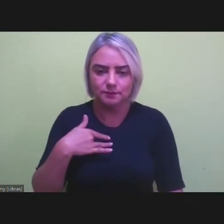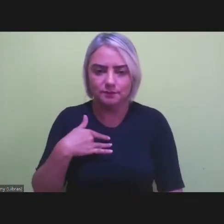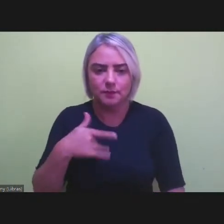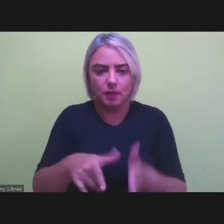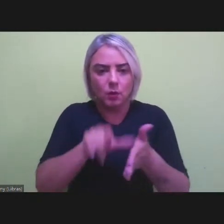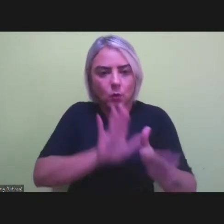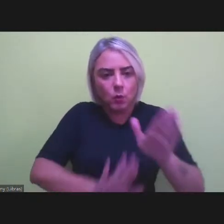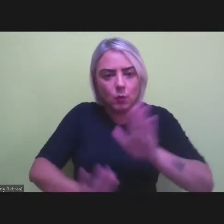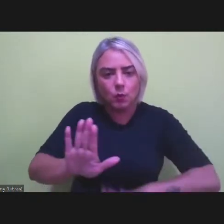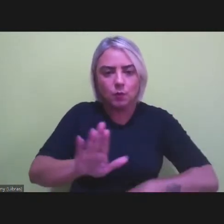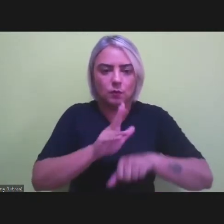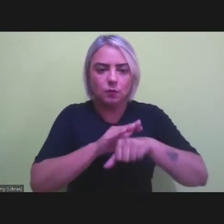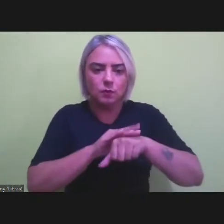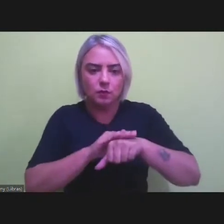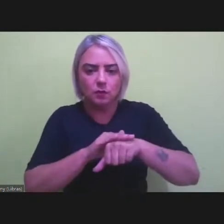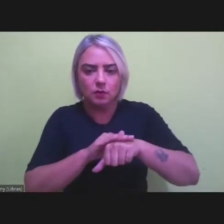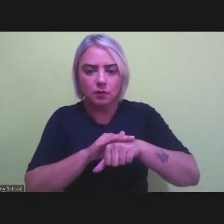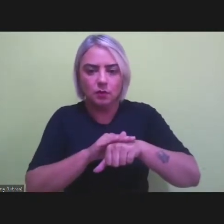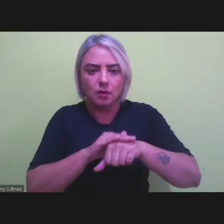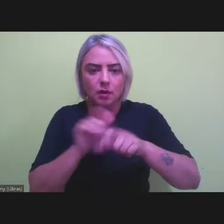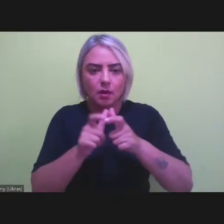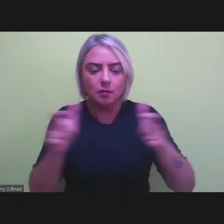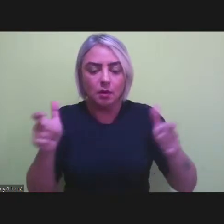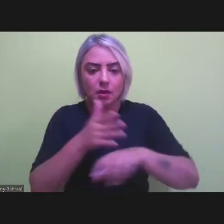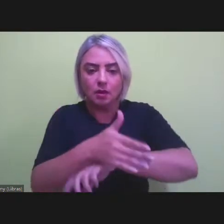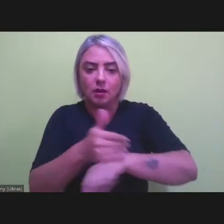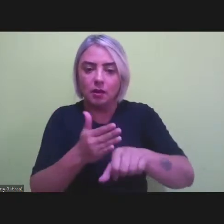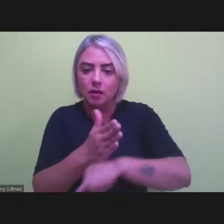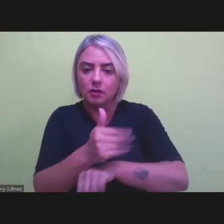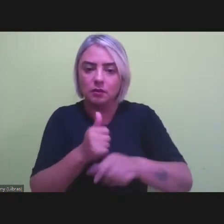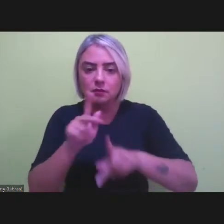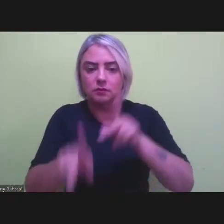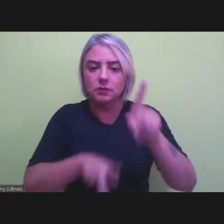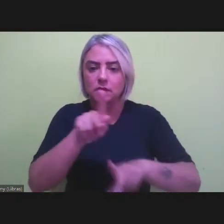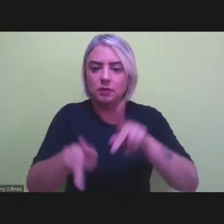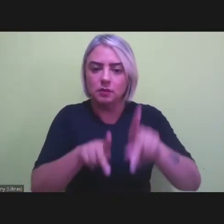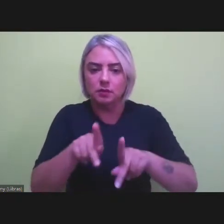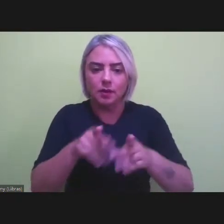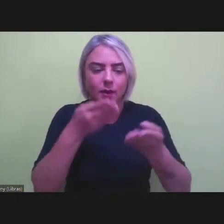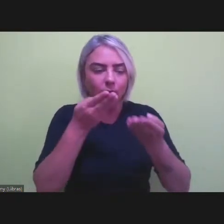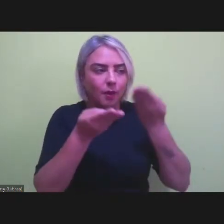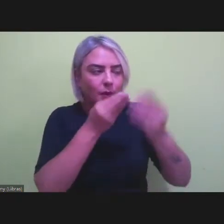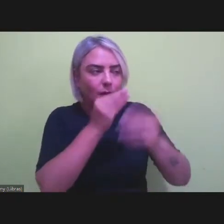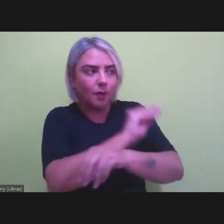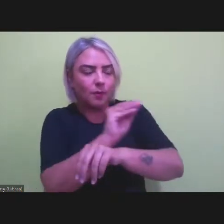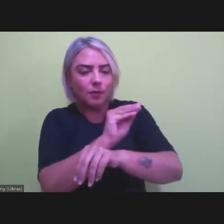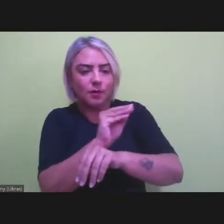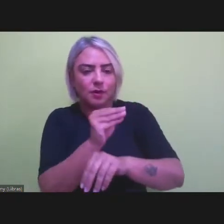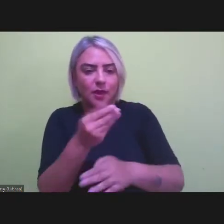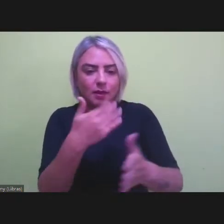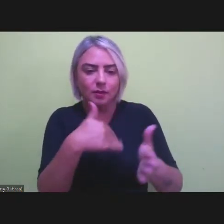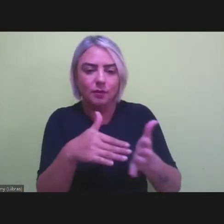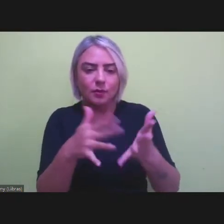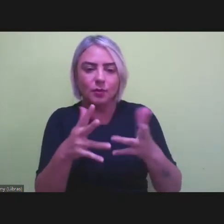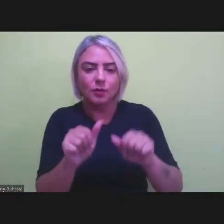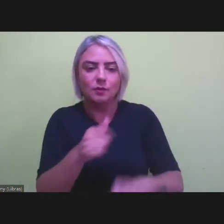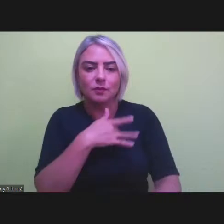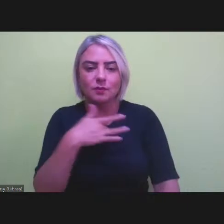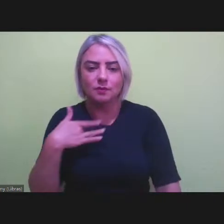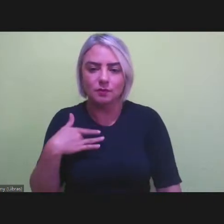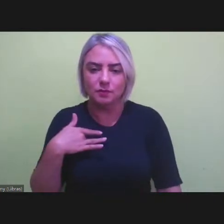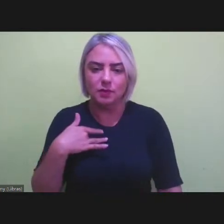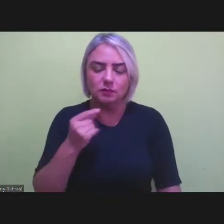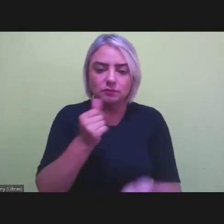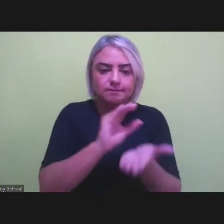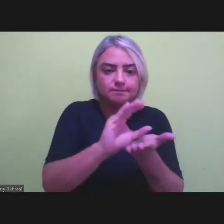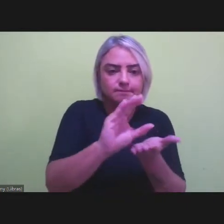health, prevention of diseases, and amplifying of access to the population to the care, integral care in